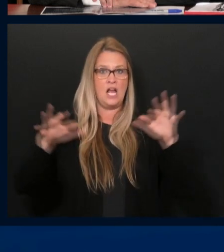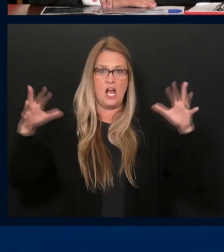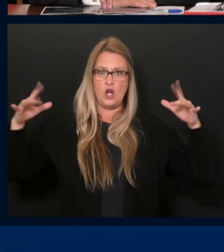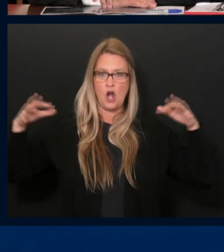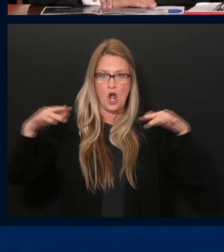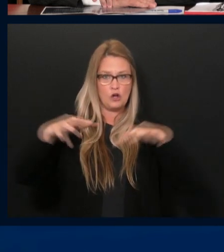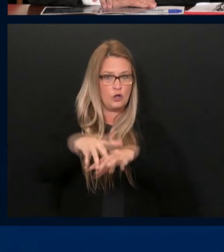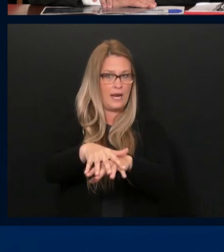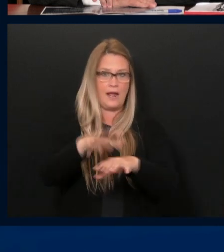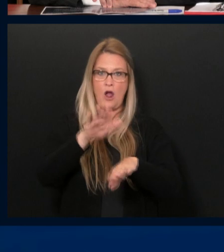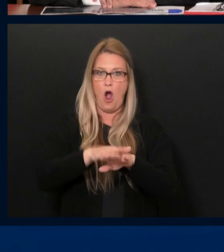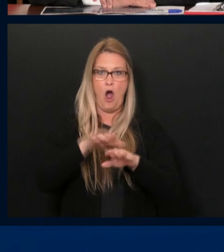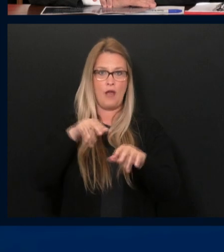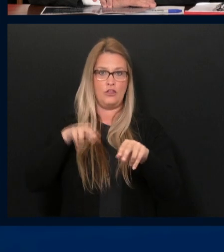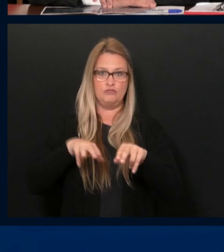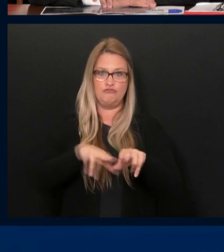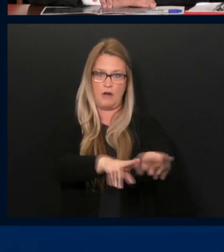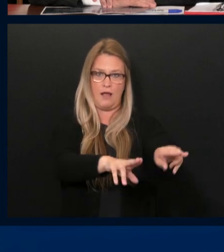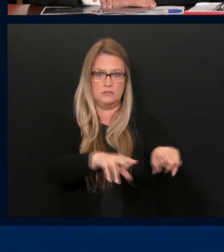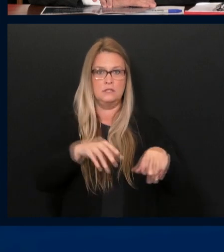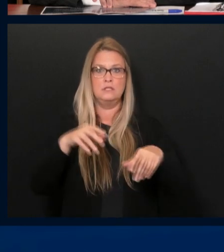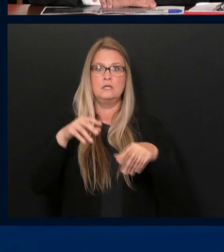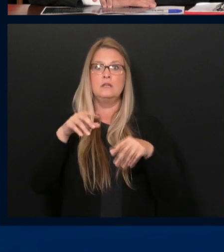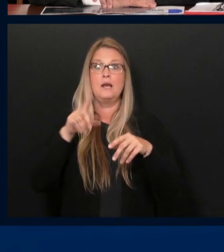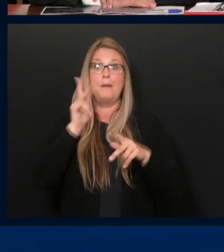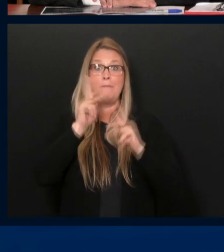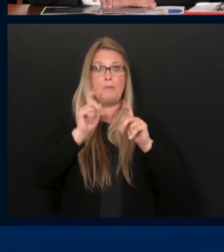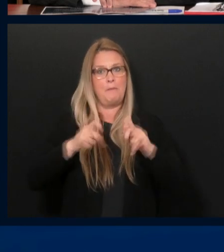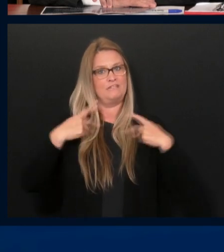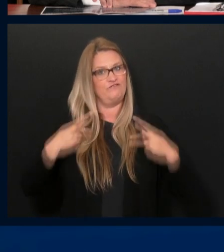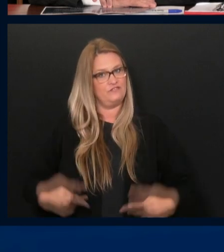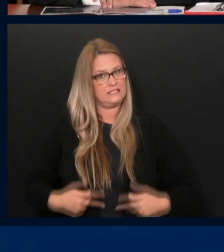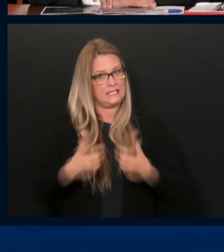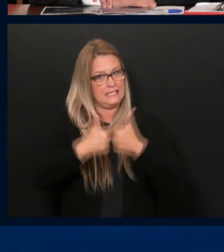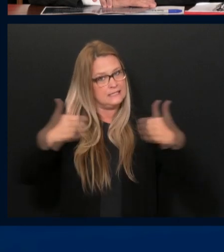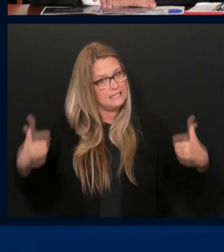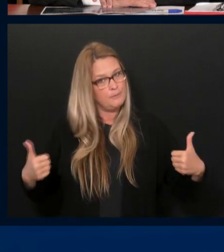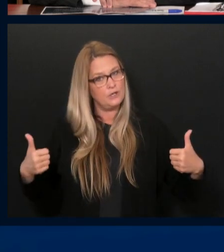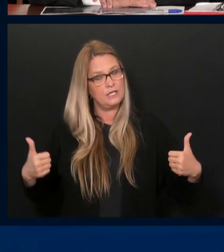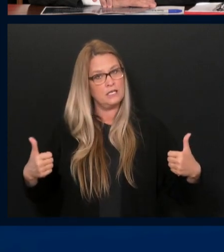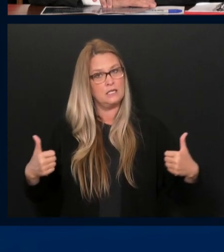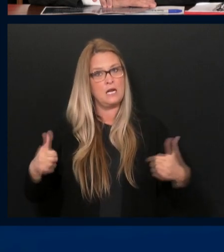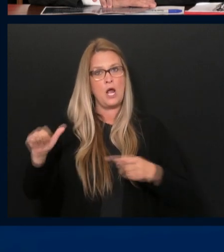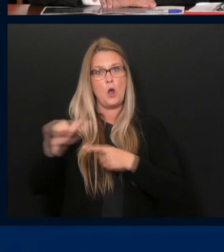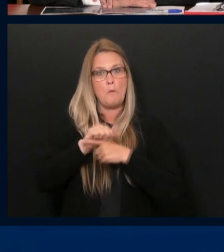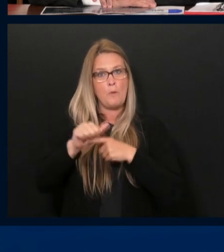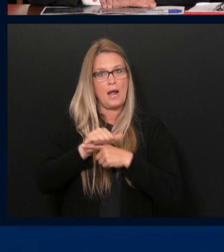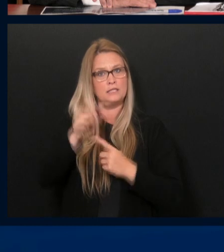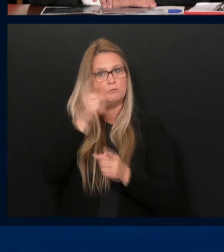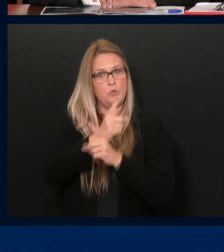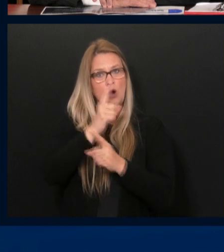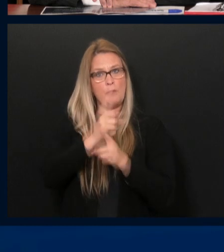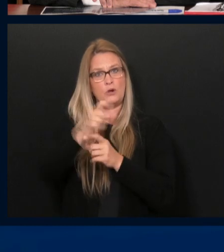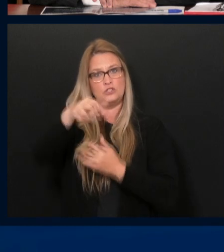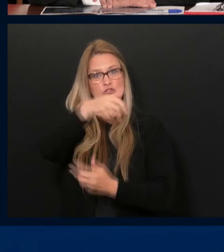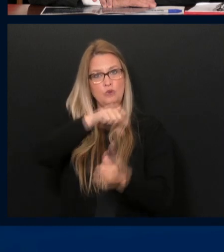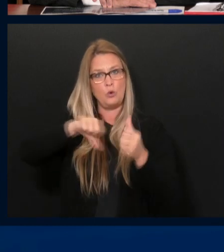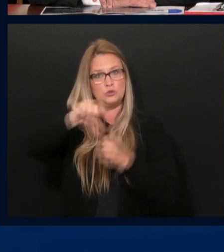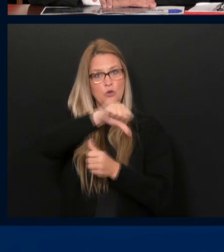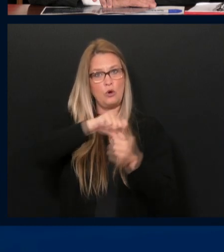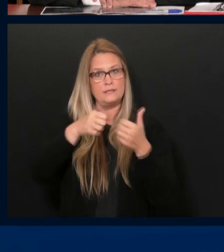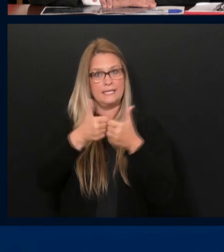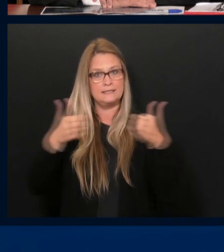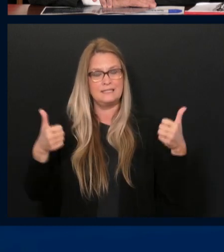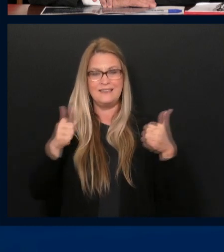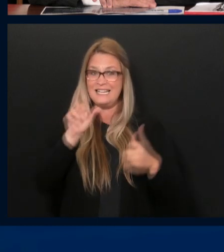trails. Physical distancing. Practice proper social distancing at a minimum